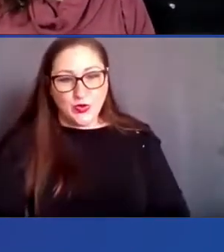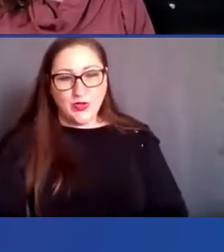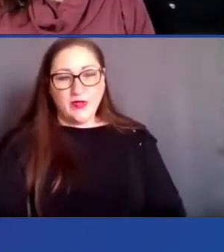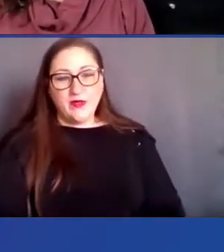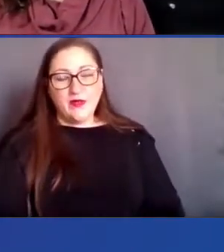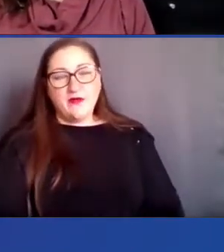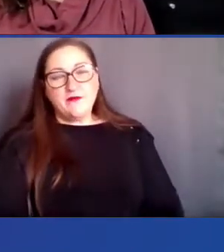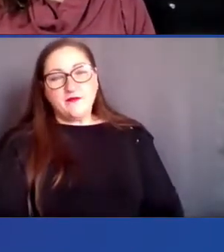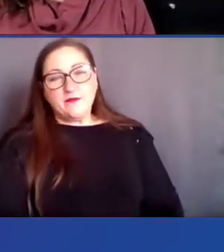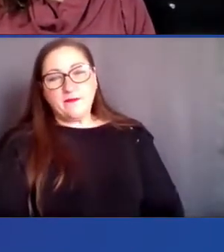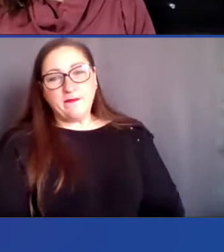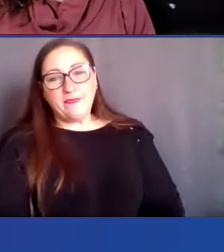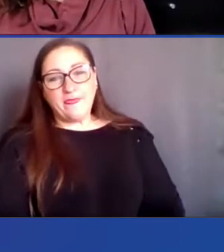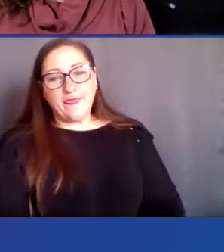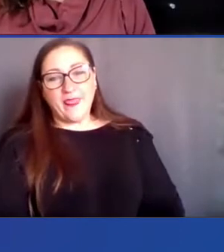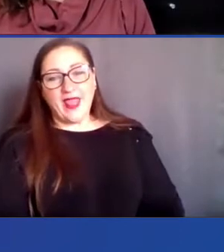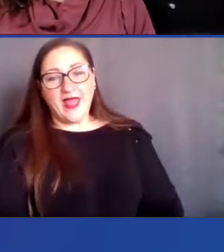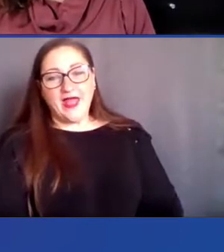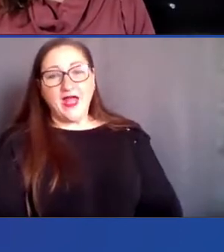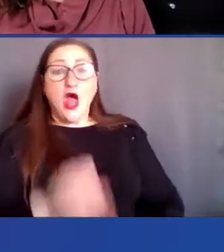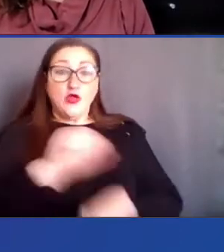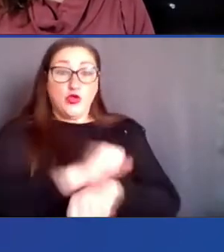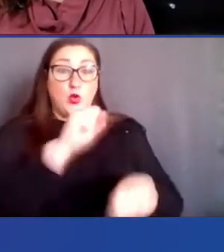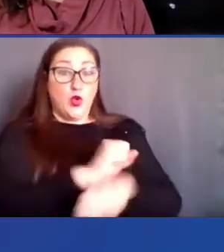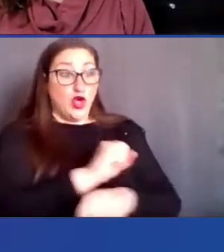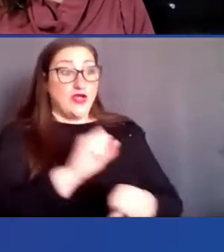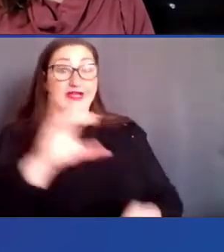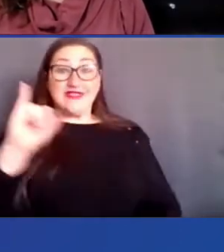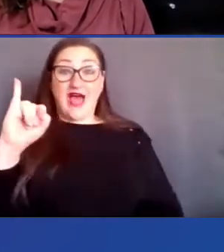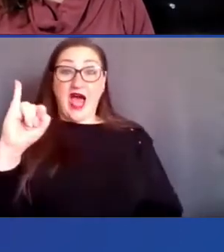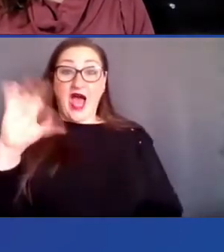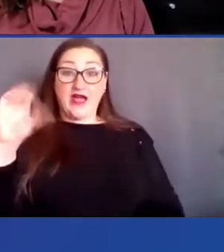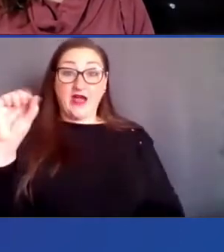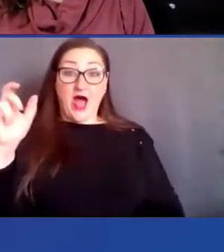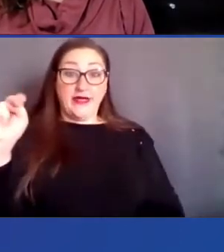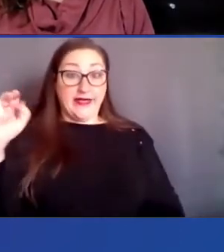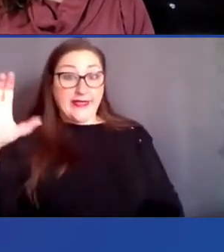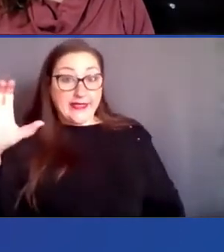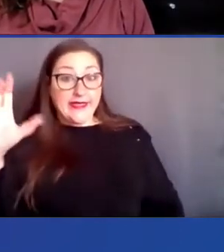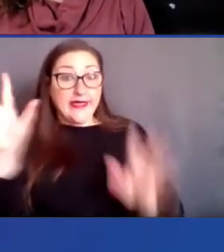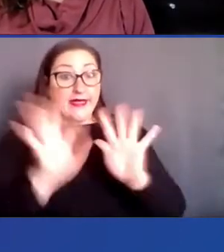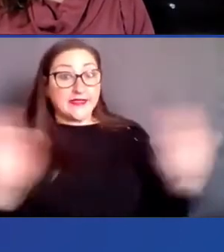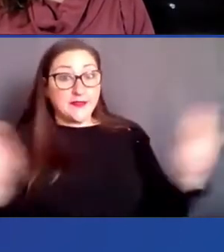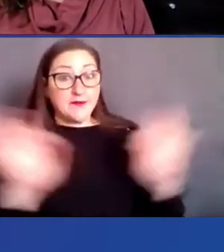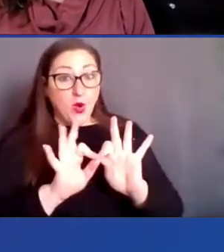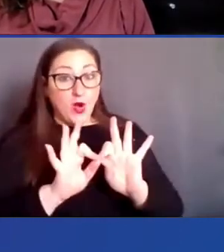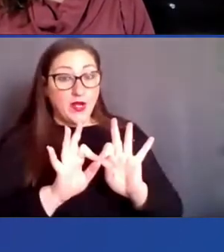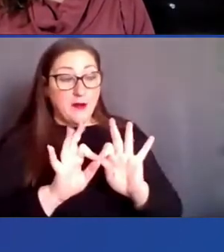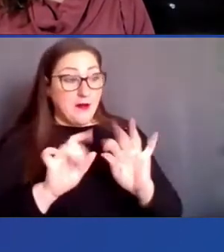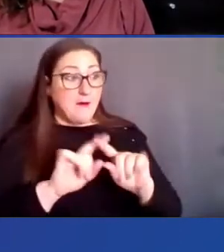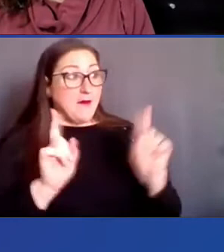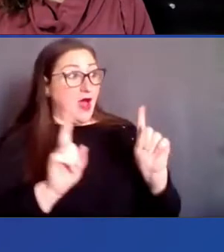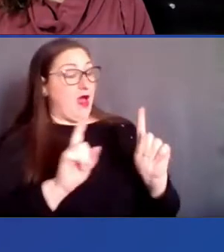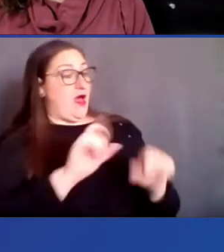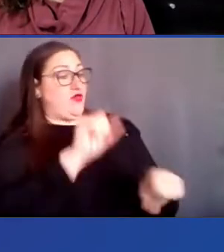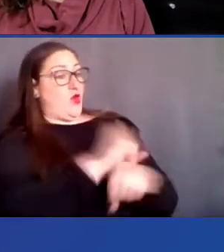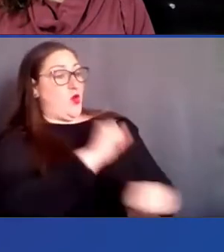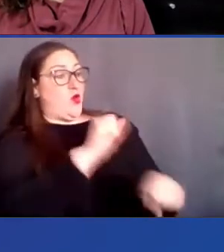like the work is iconic. I am human. I'm a Black woman.